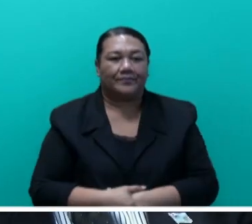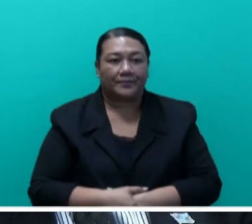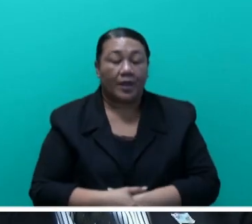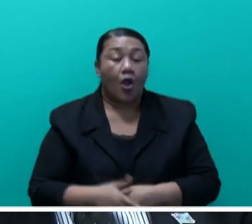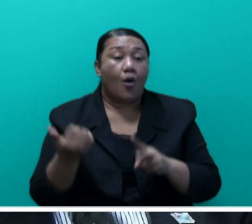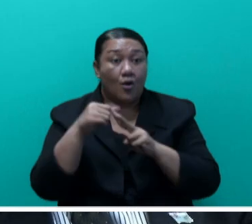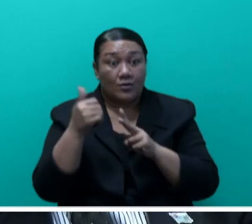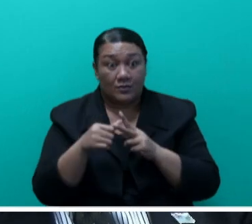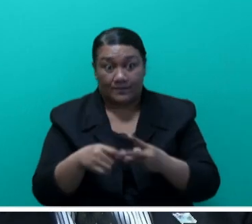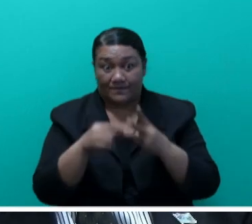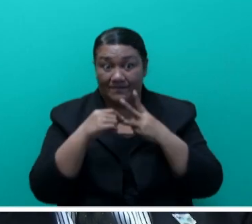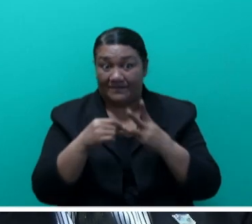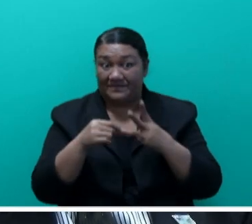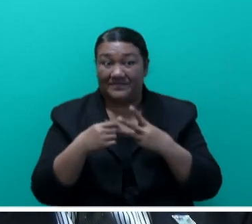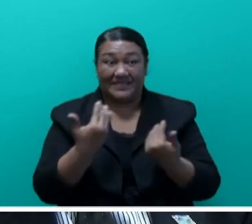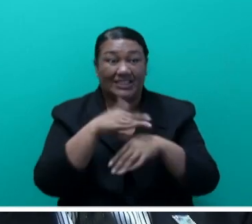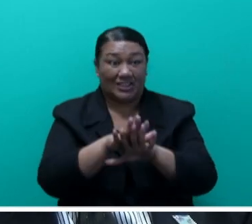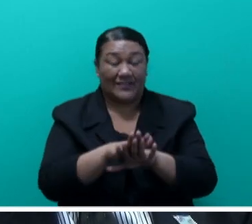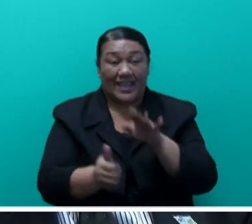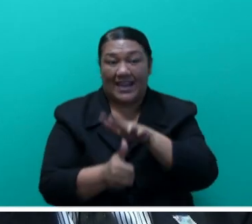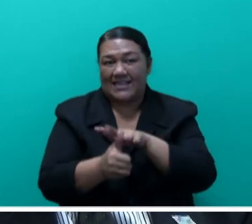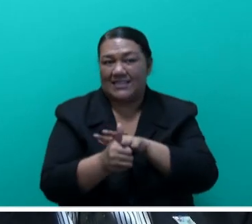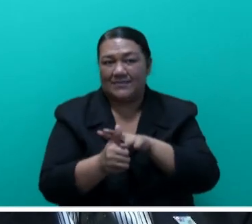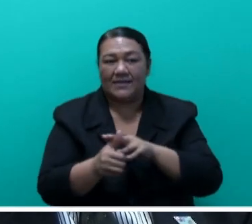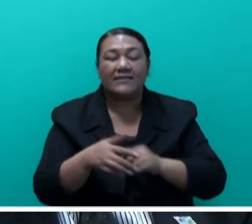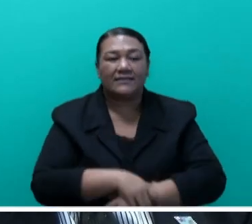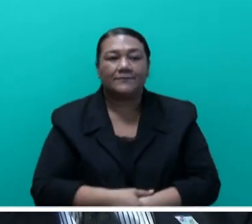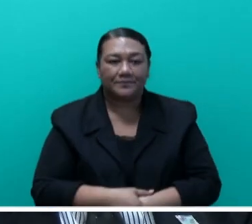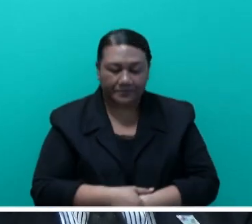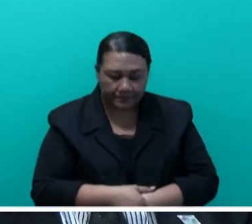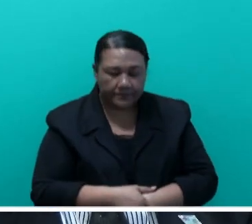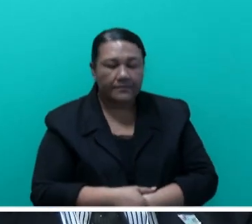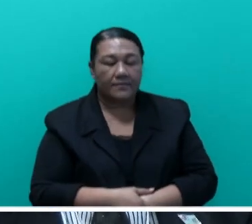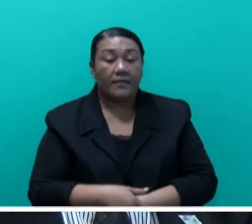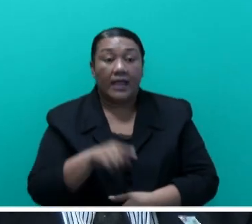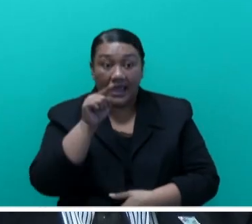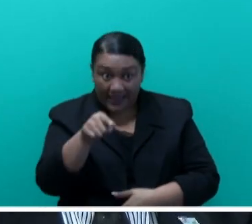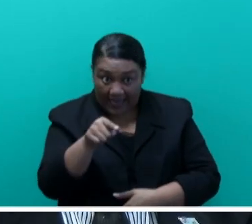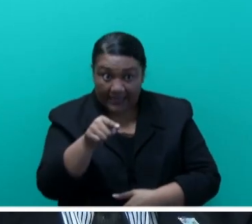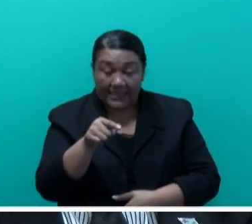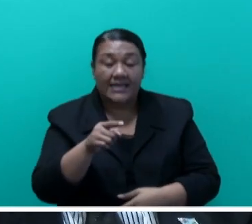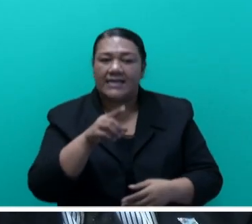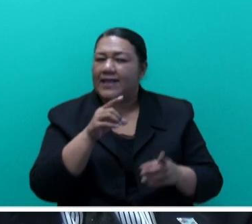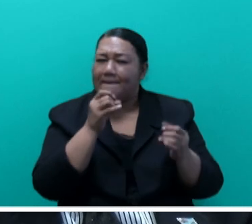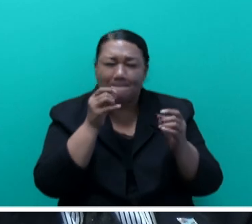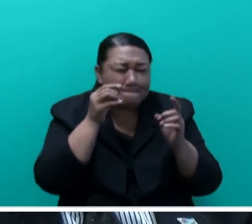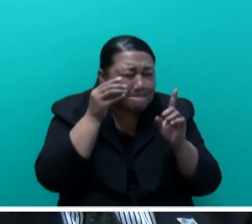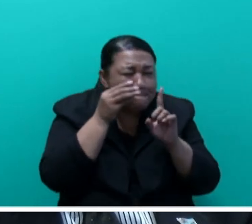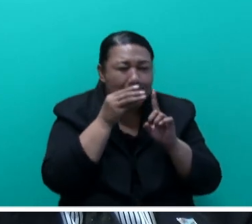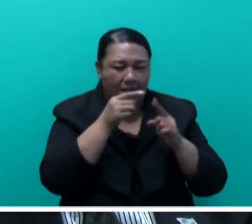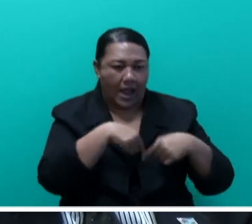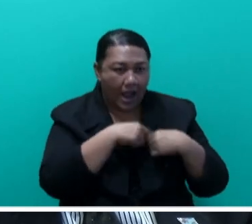inclusivity and accessibility. Inclusivity and accessibility are at the heart of this policy, Mr. Speaker, sir.